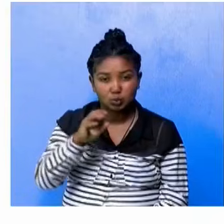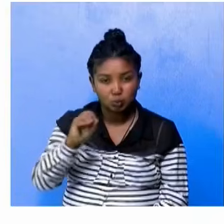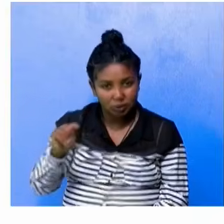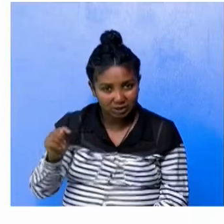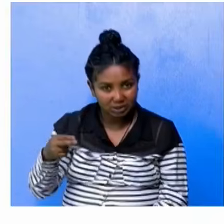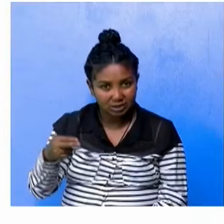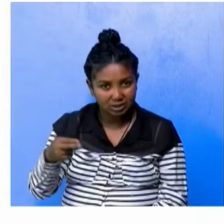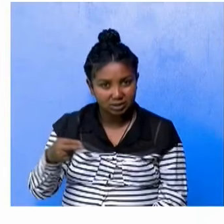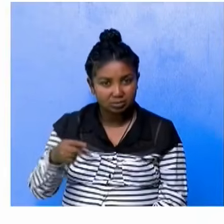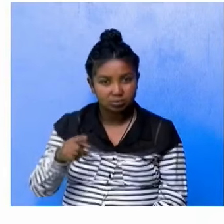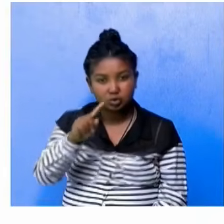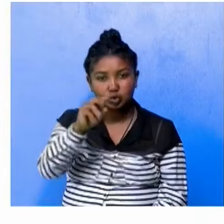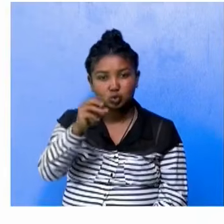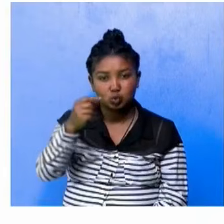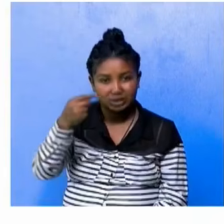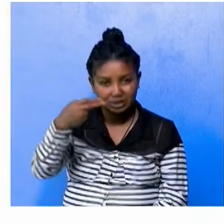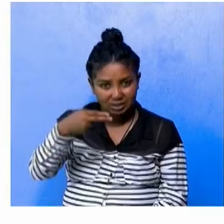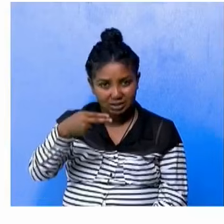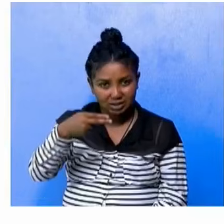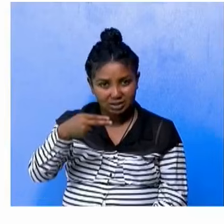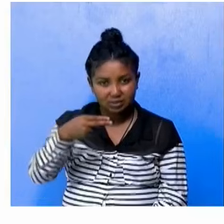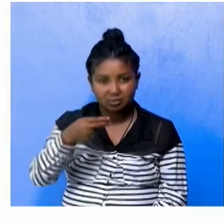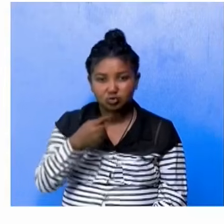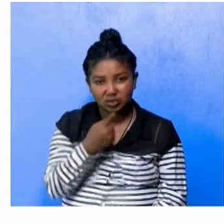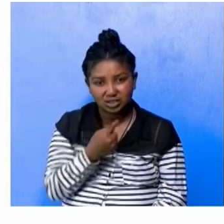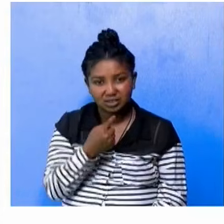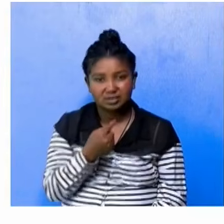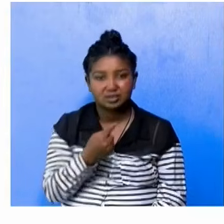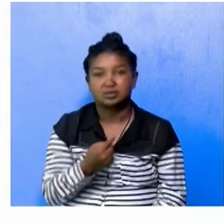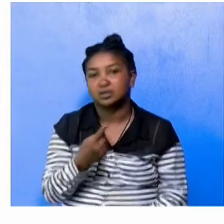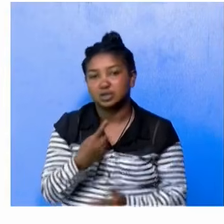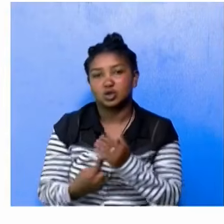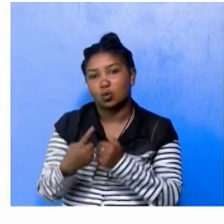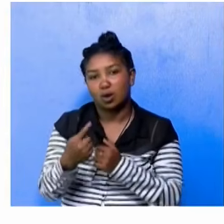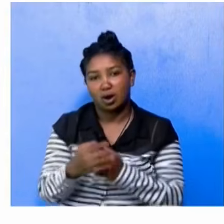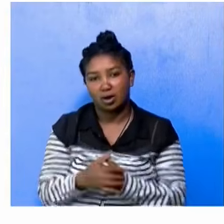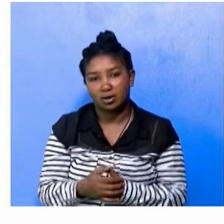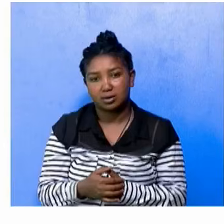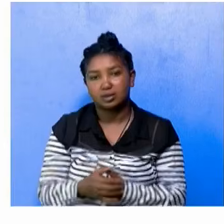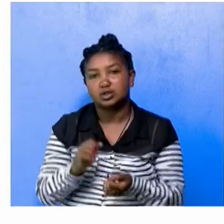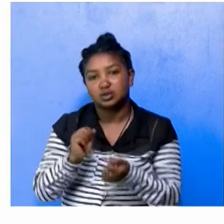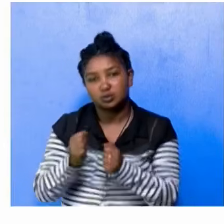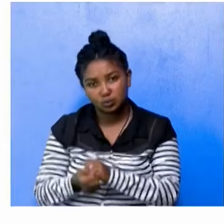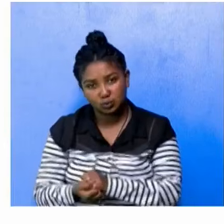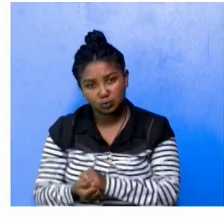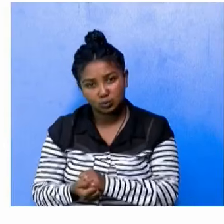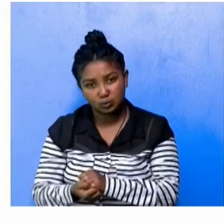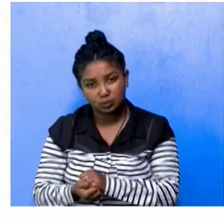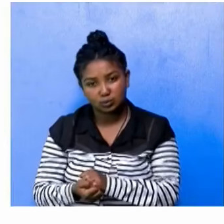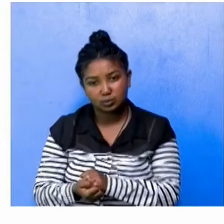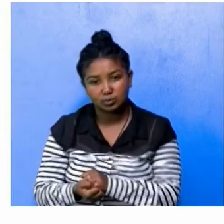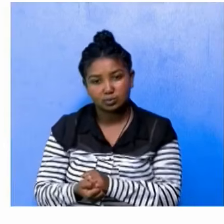When we say tooth, we mean that here singular. So we can change in this way.